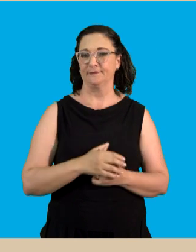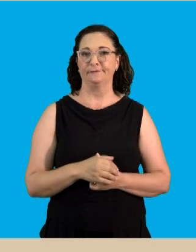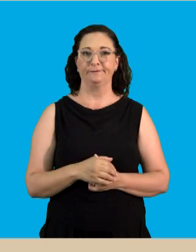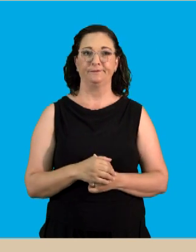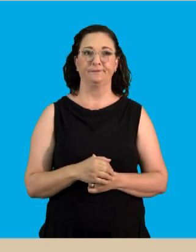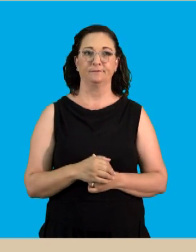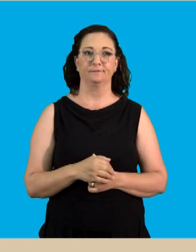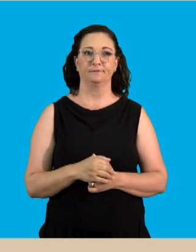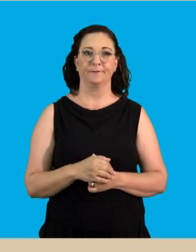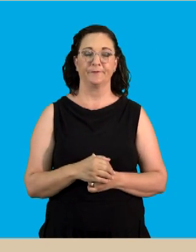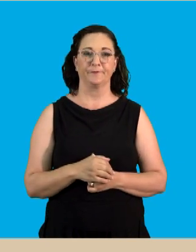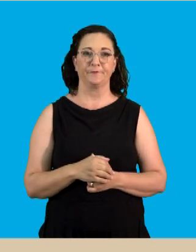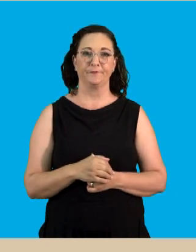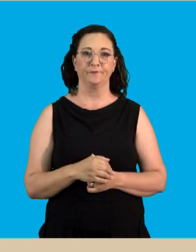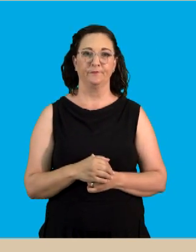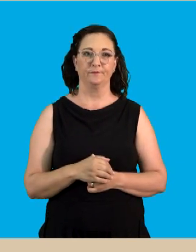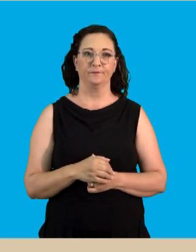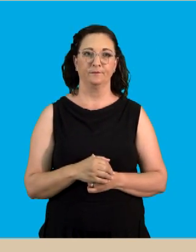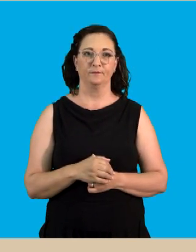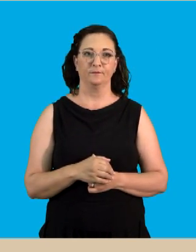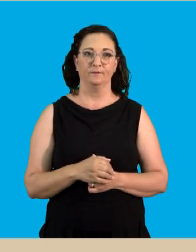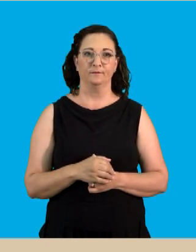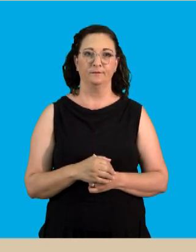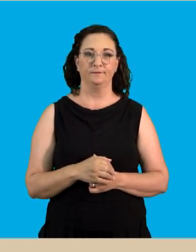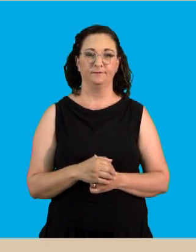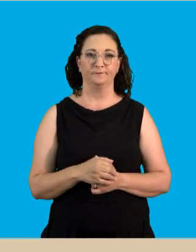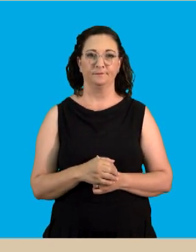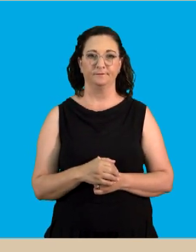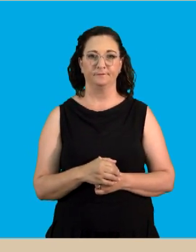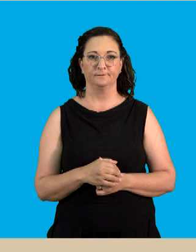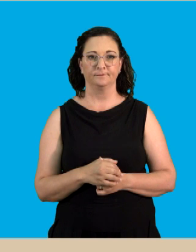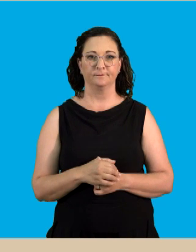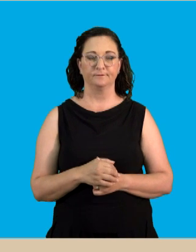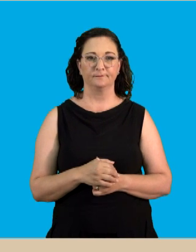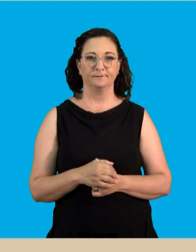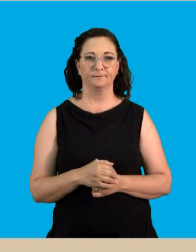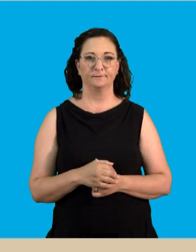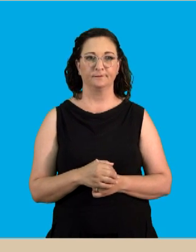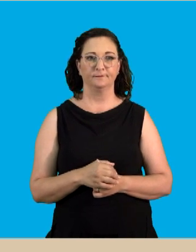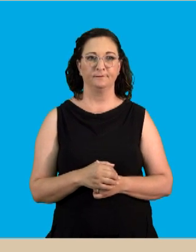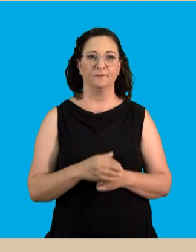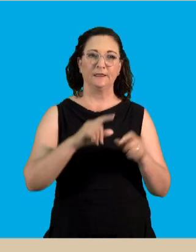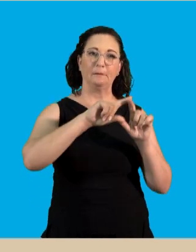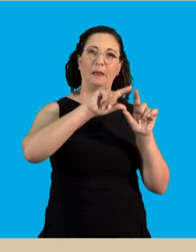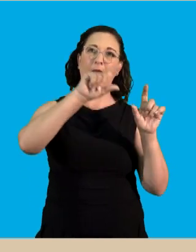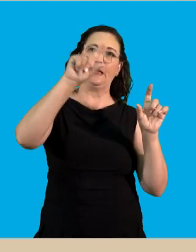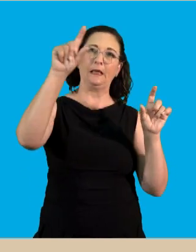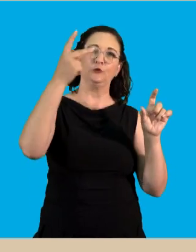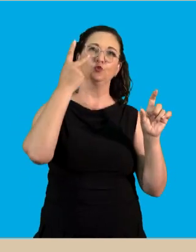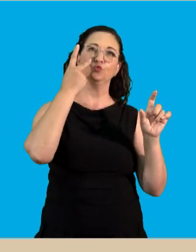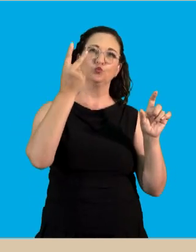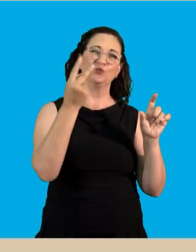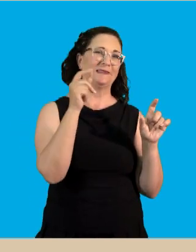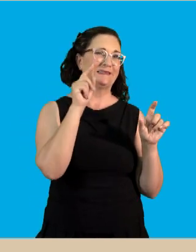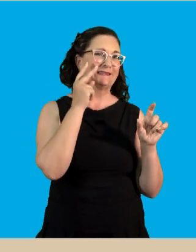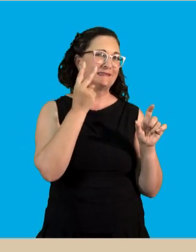actually looking at? Remember, we said when you are looking at the thin milky looking band stretching across the sky